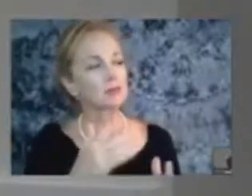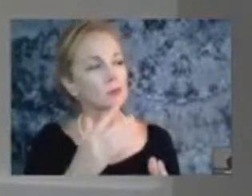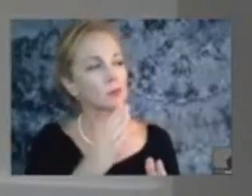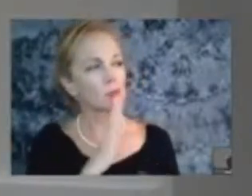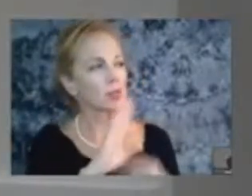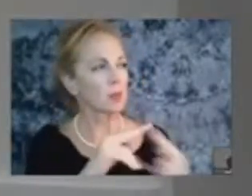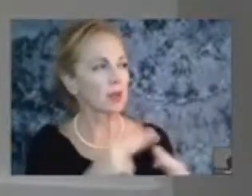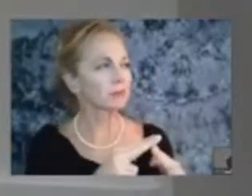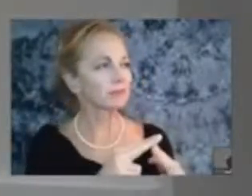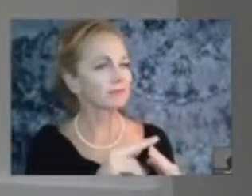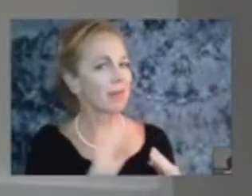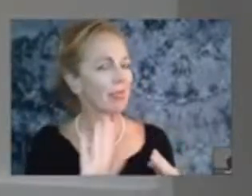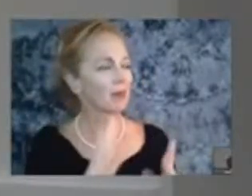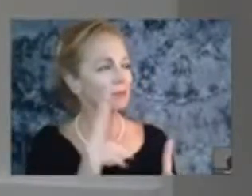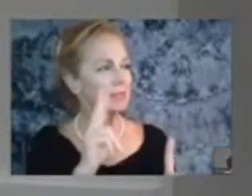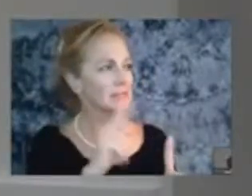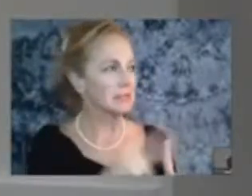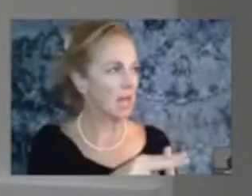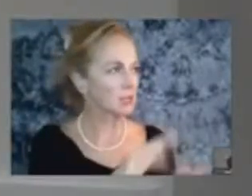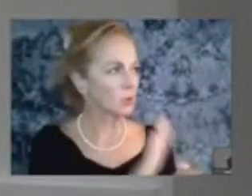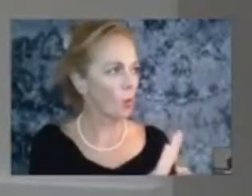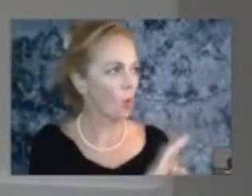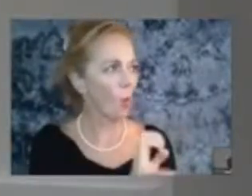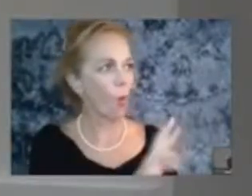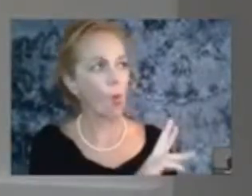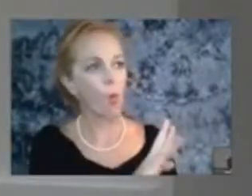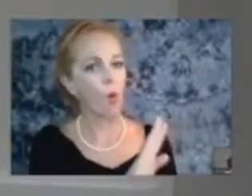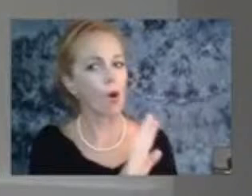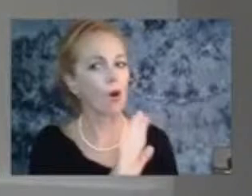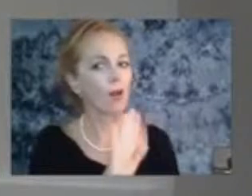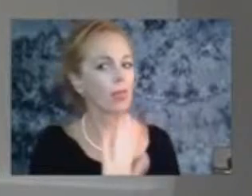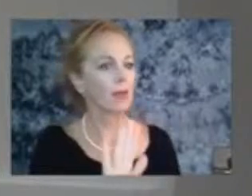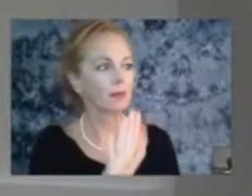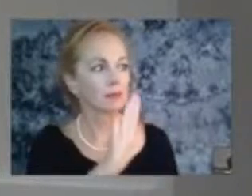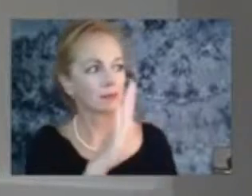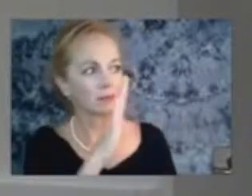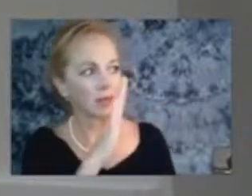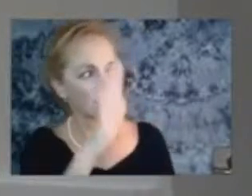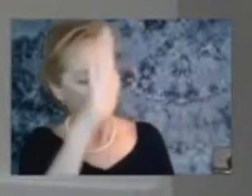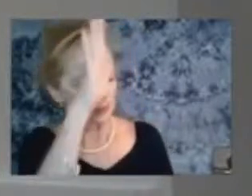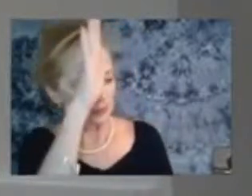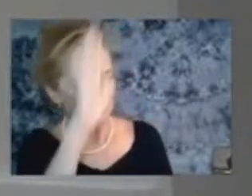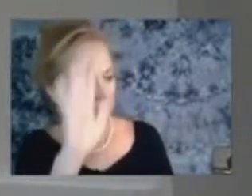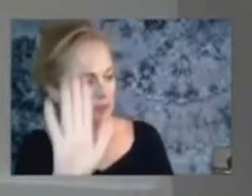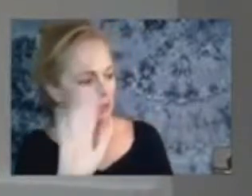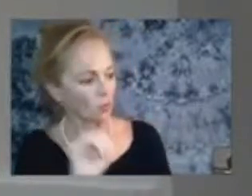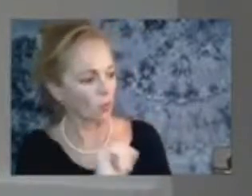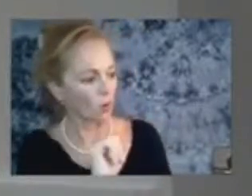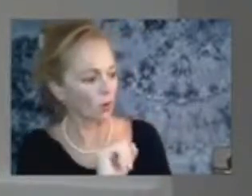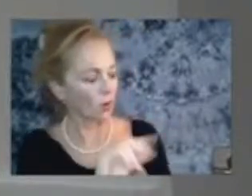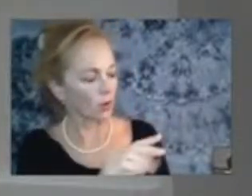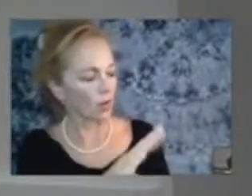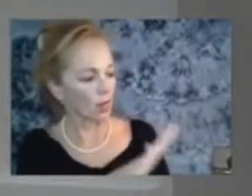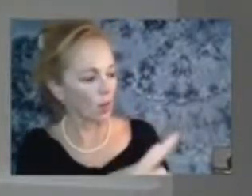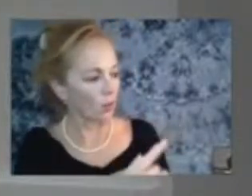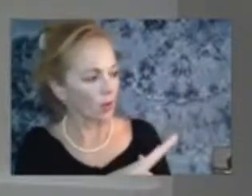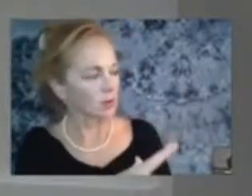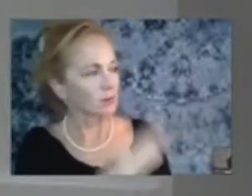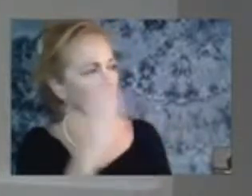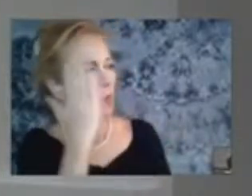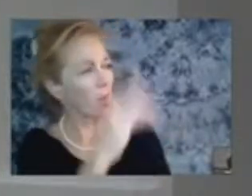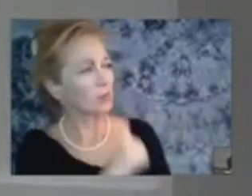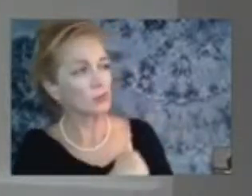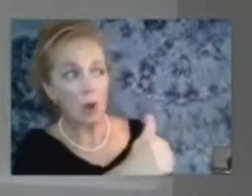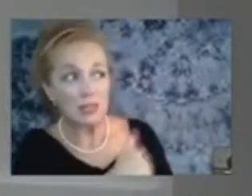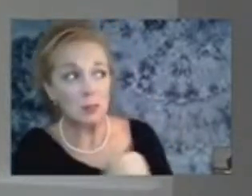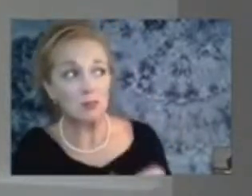the parent, right, at that work location. Will transportation be provided for this service then? So